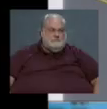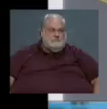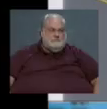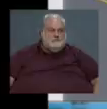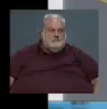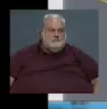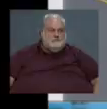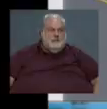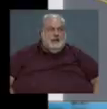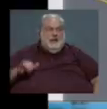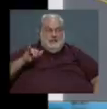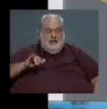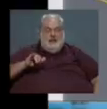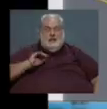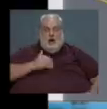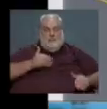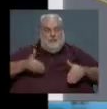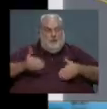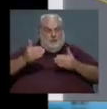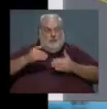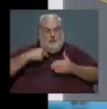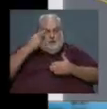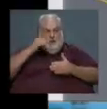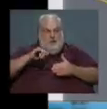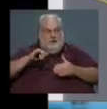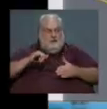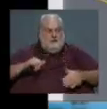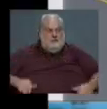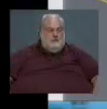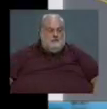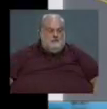And that's what we're going to be, that's our proposal. Okay.